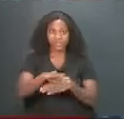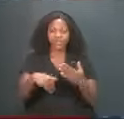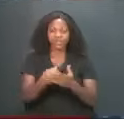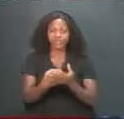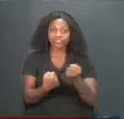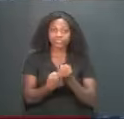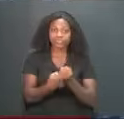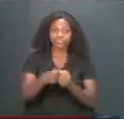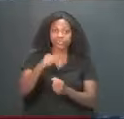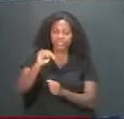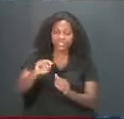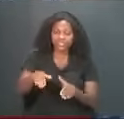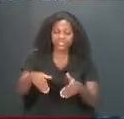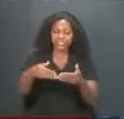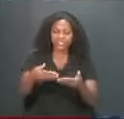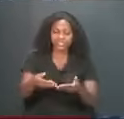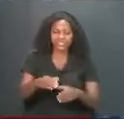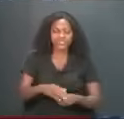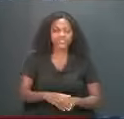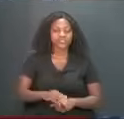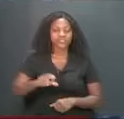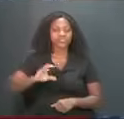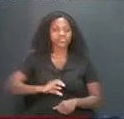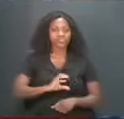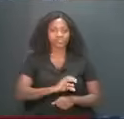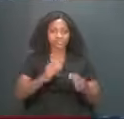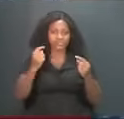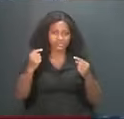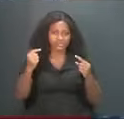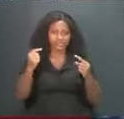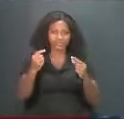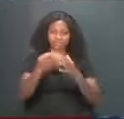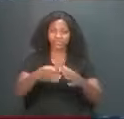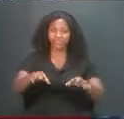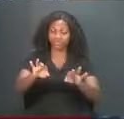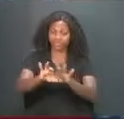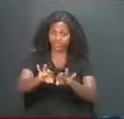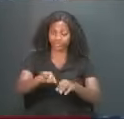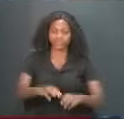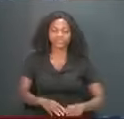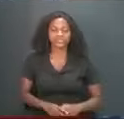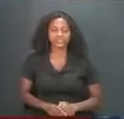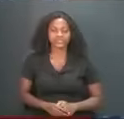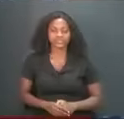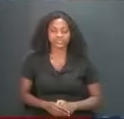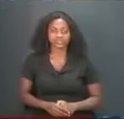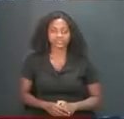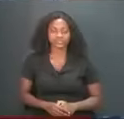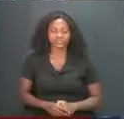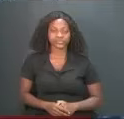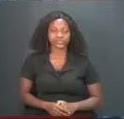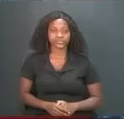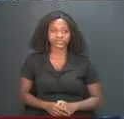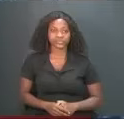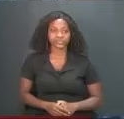to give to the Commission to succeed is crucial. And right Honorable Speaker, in doing so, I wish to plead